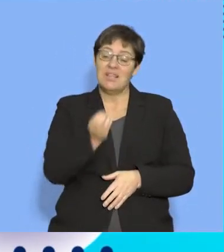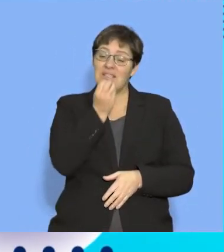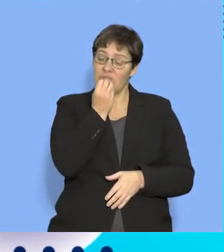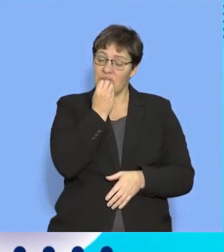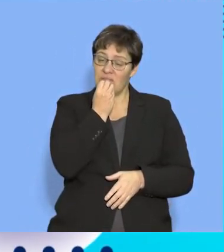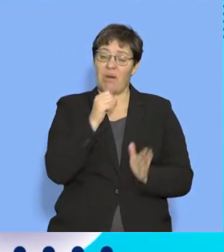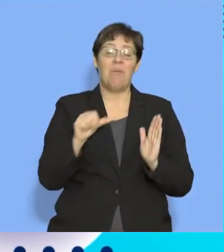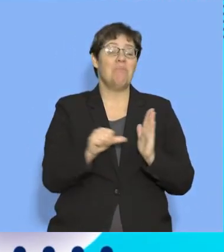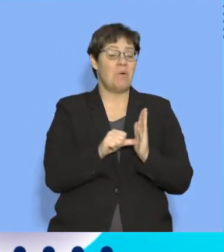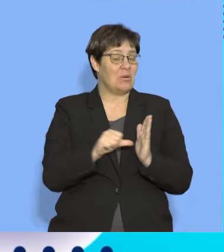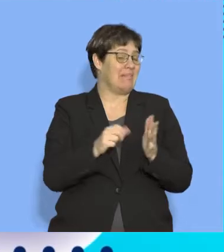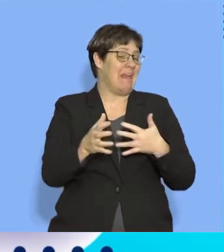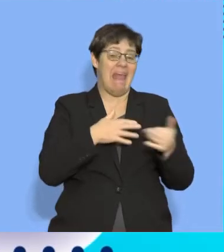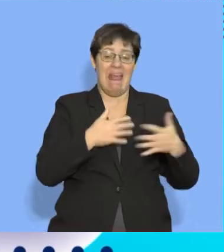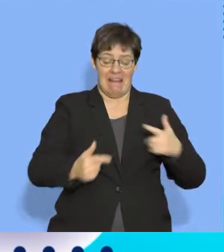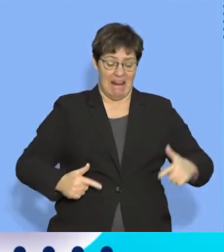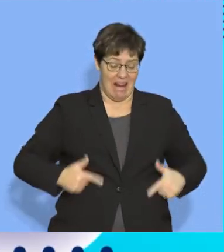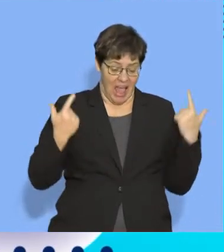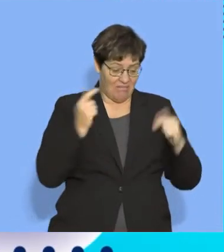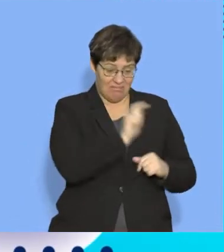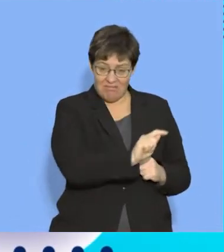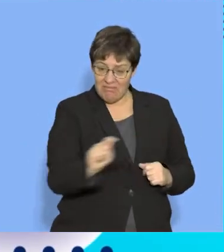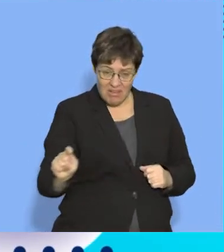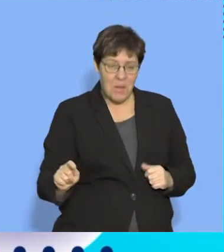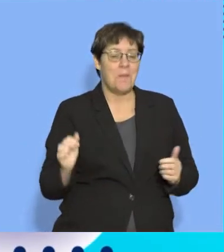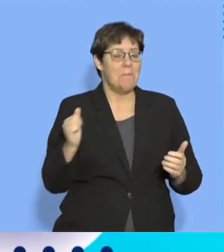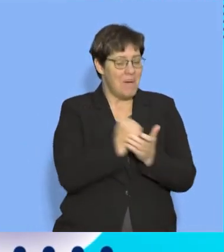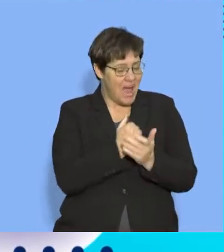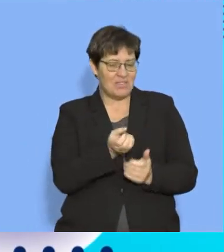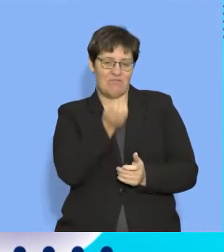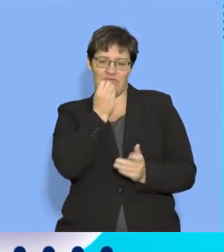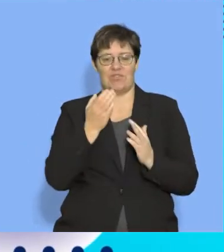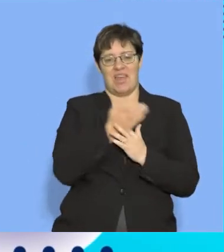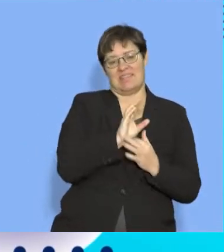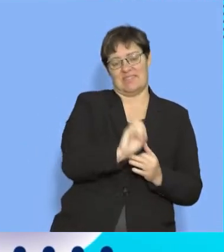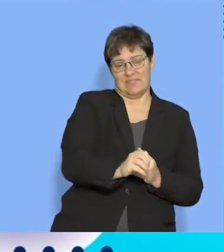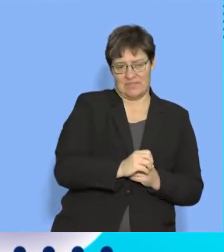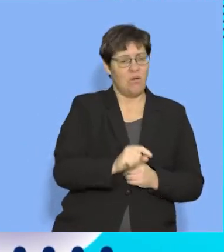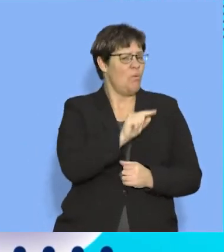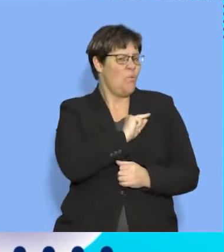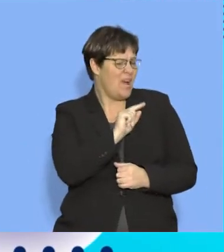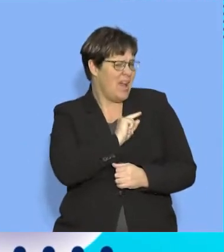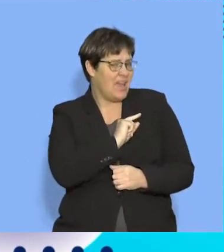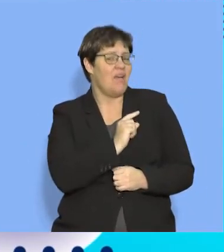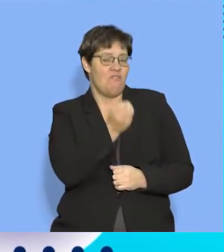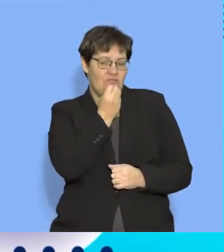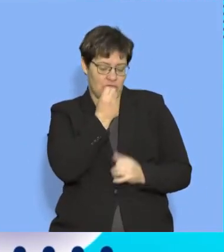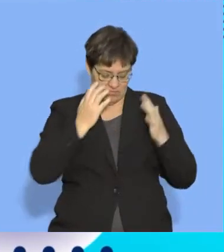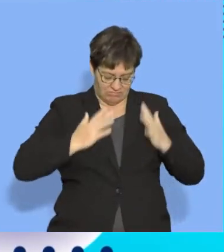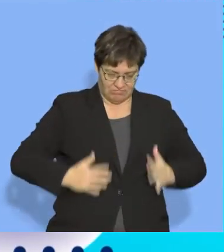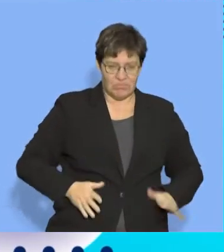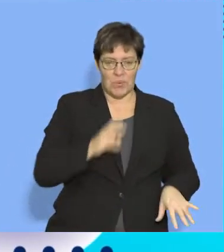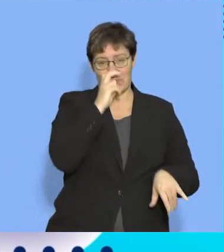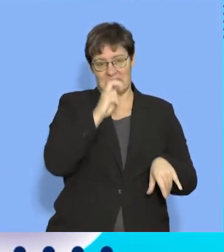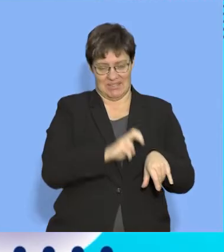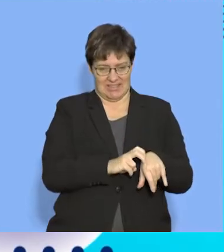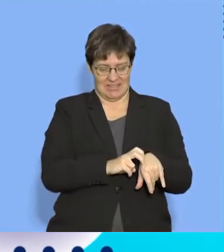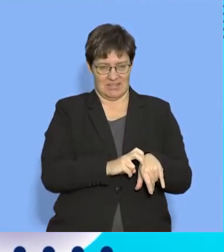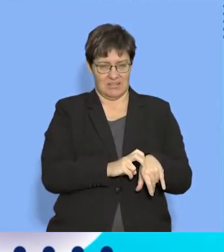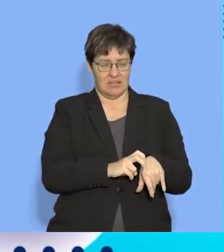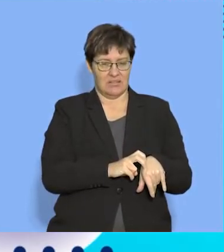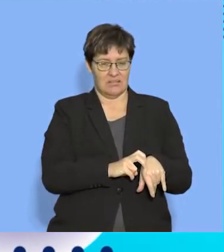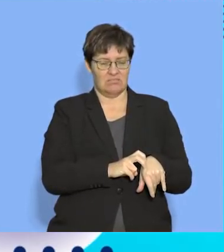of every living organism. Organisms need to be able to access food to get the nutrients that are required. The nutrients are needed for the